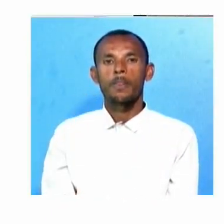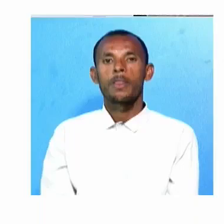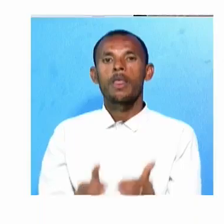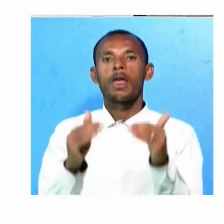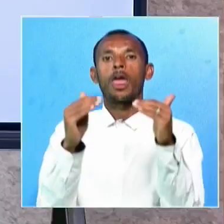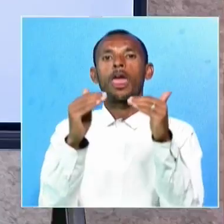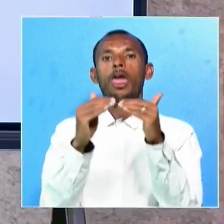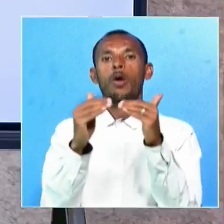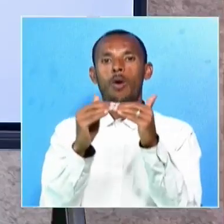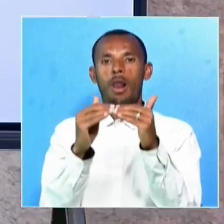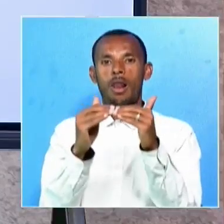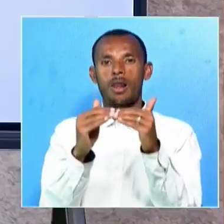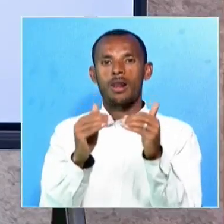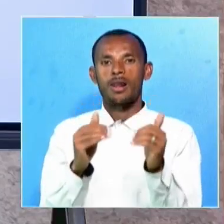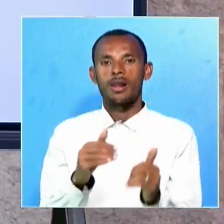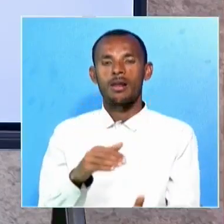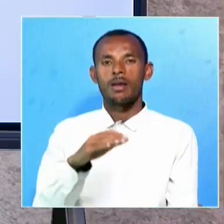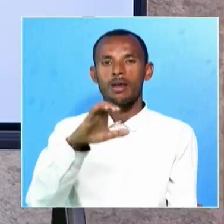equal